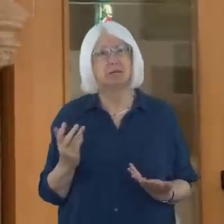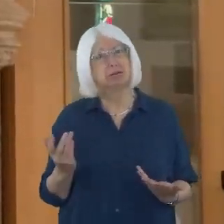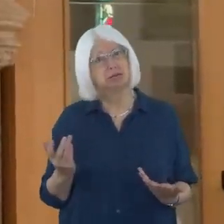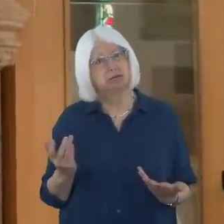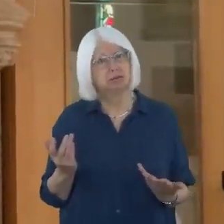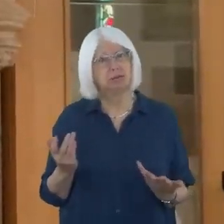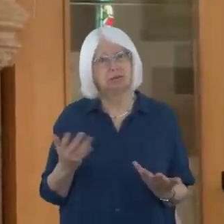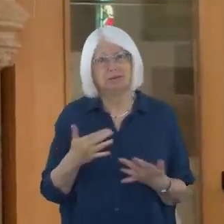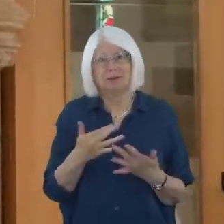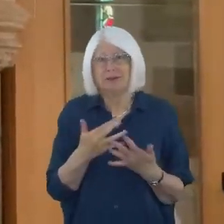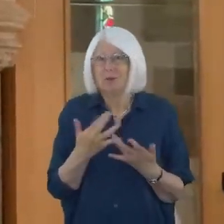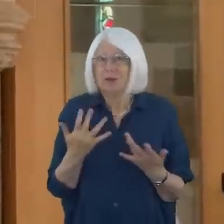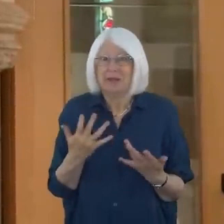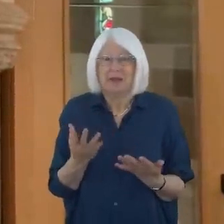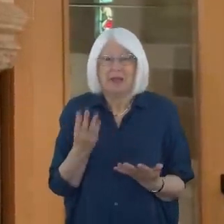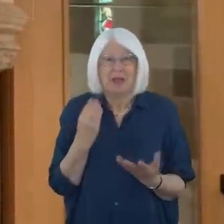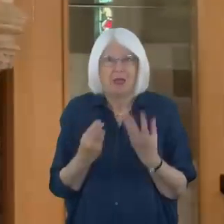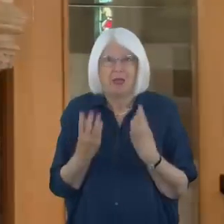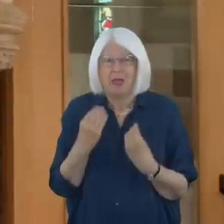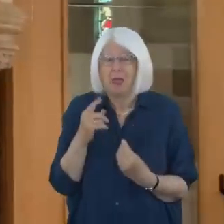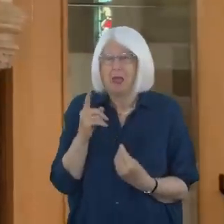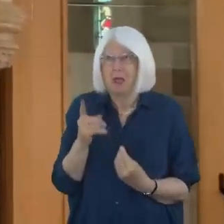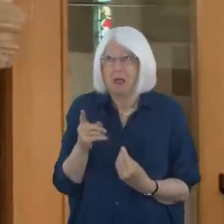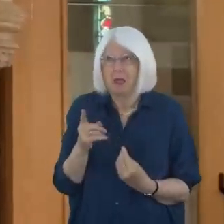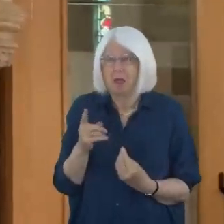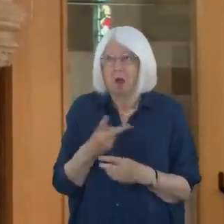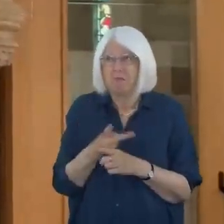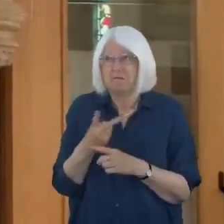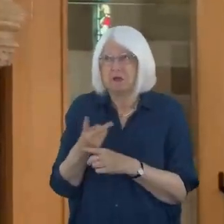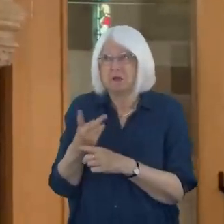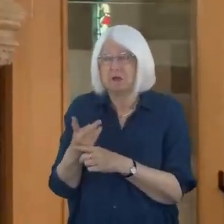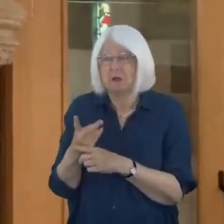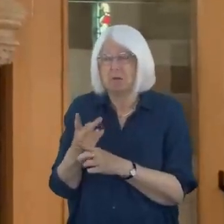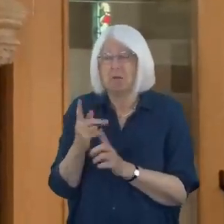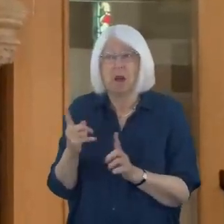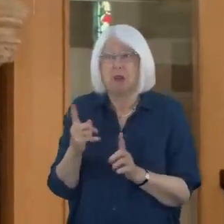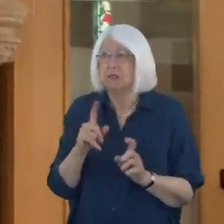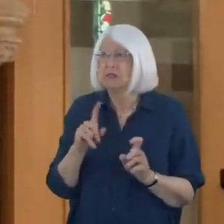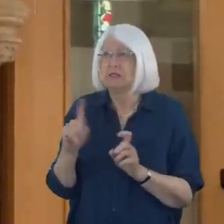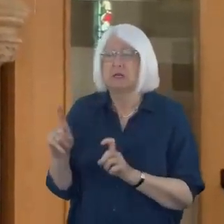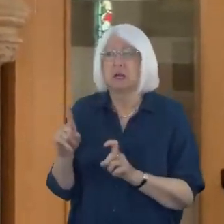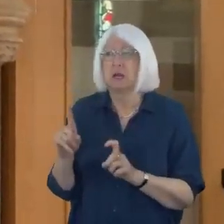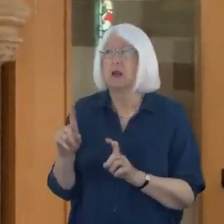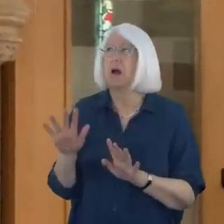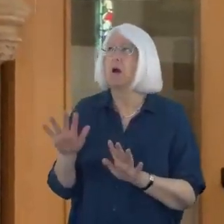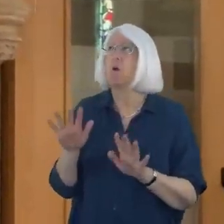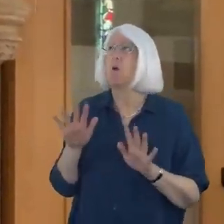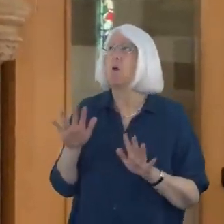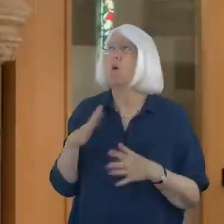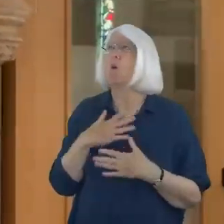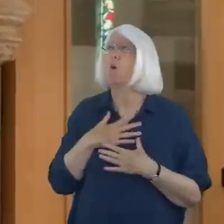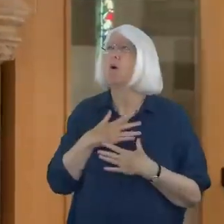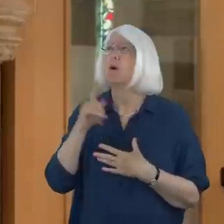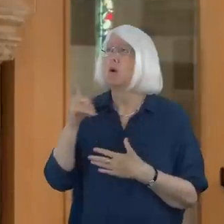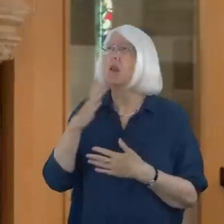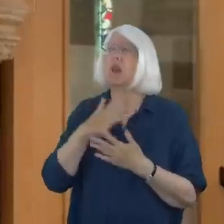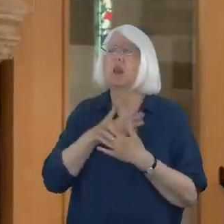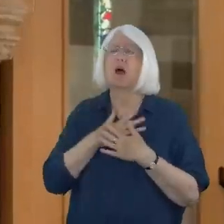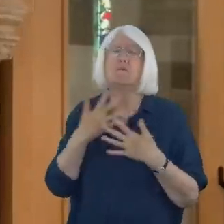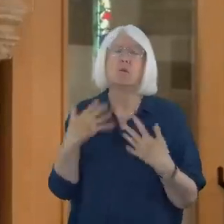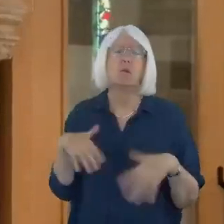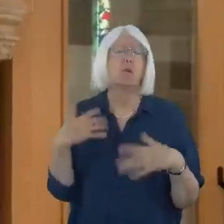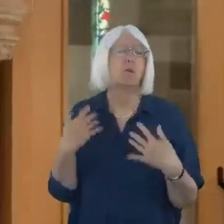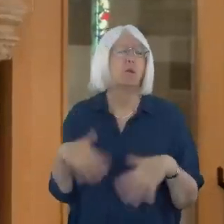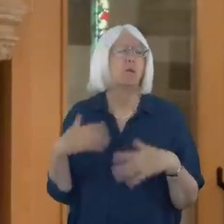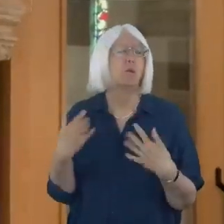However often we hear it, we are still amazed by the magnitude of your love and the awesomeness of